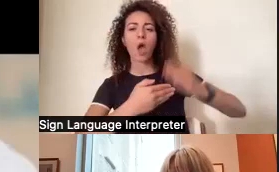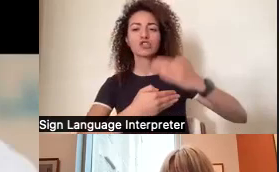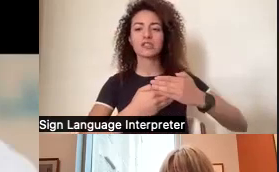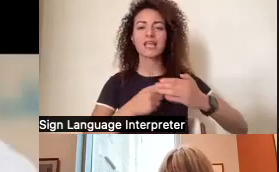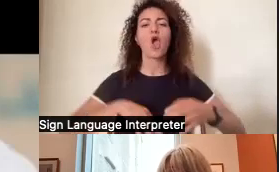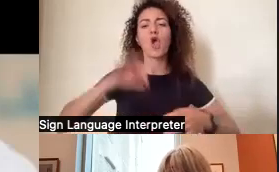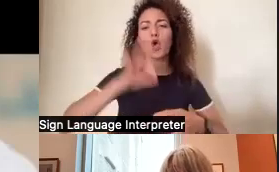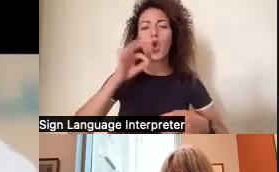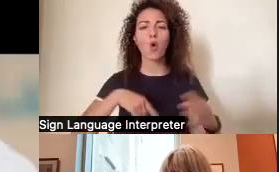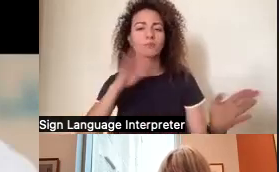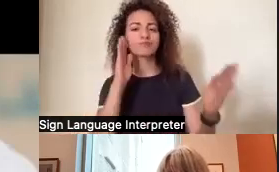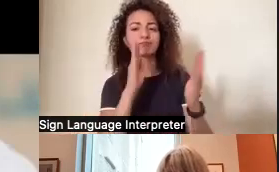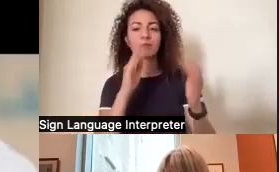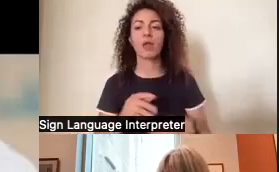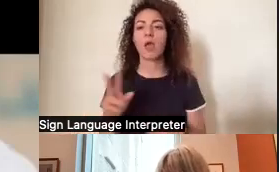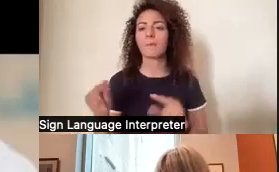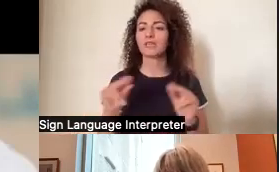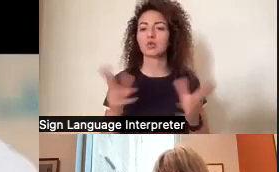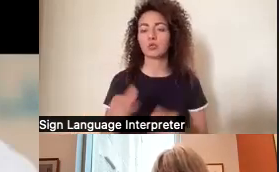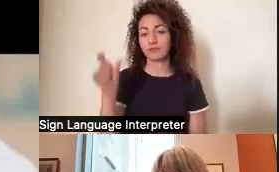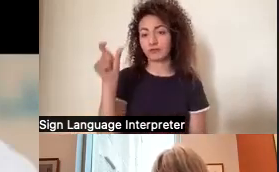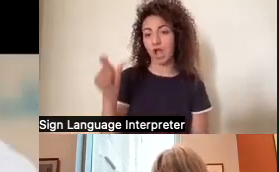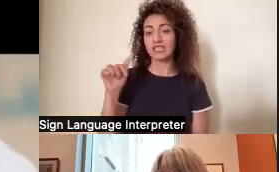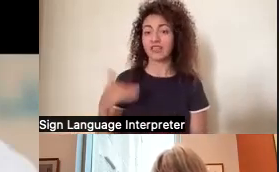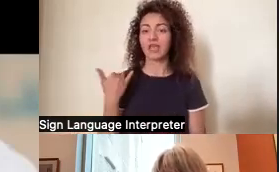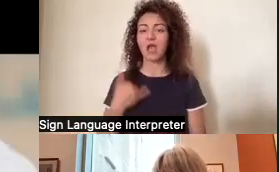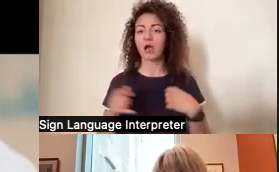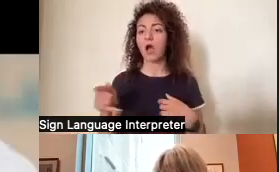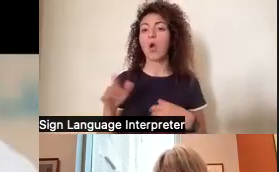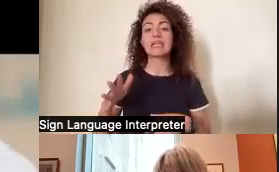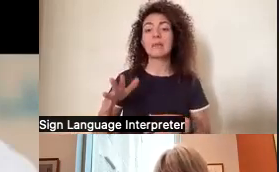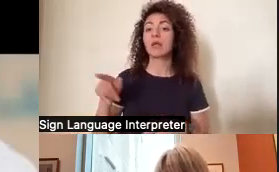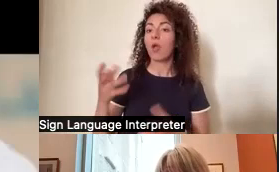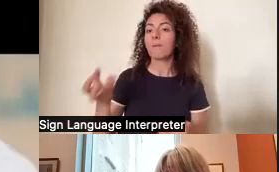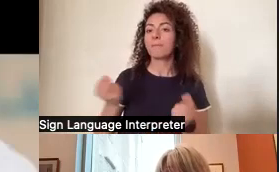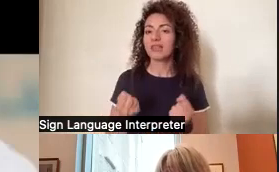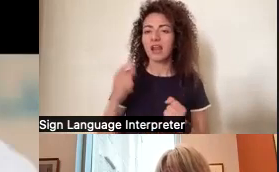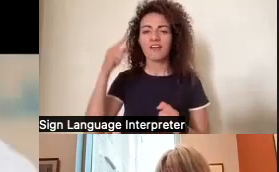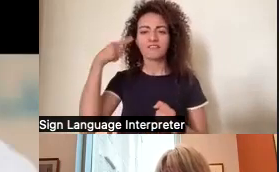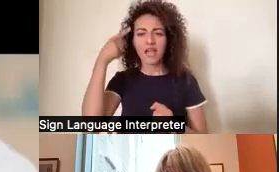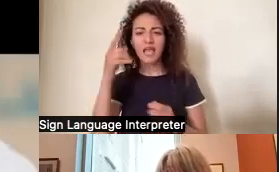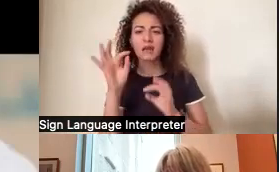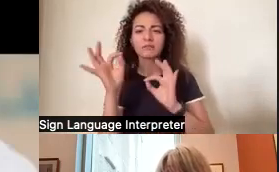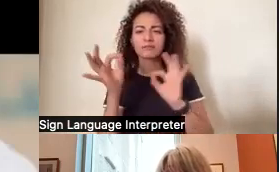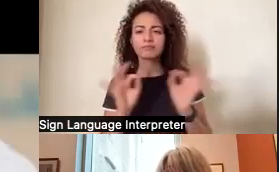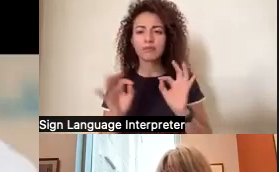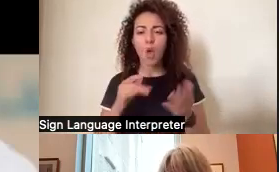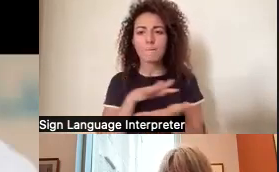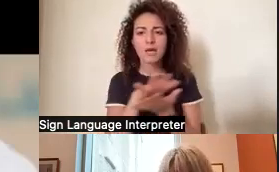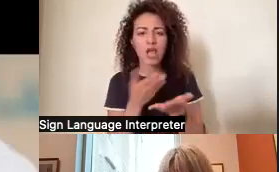So, for example, a person with disability may actually be able to think through and solve a problem